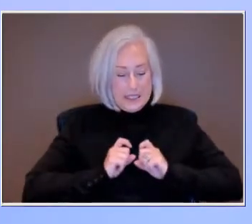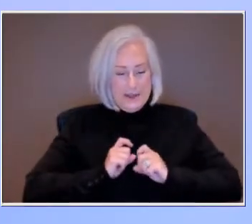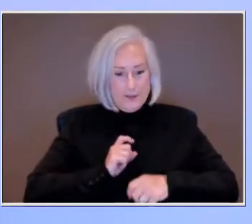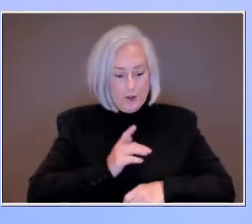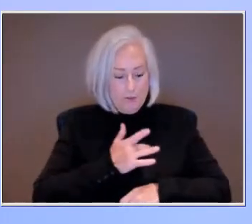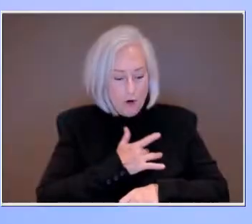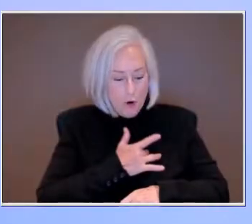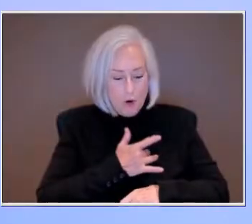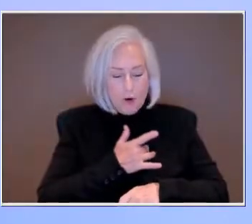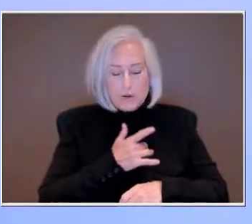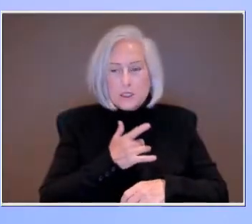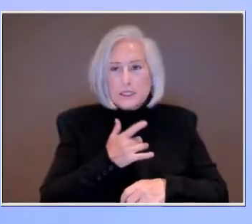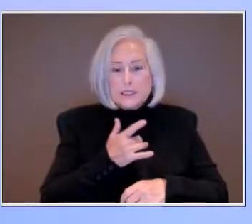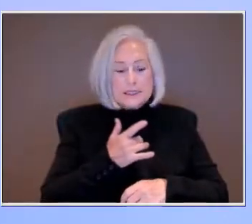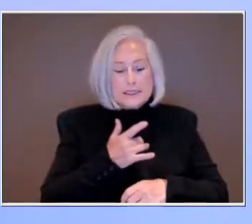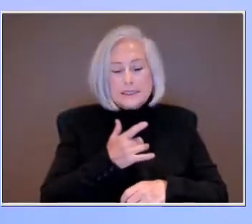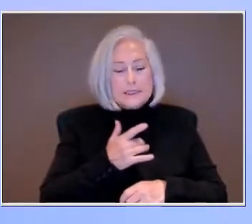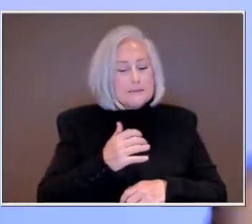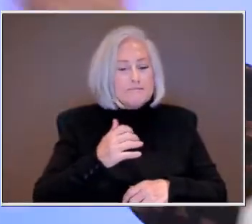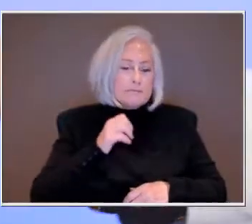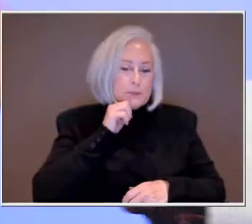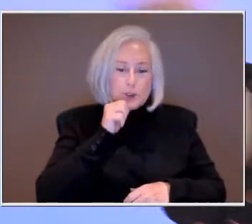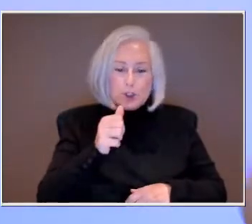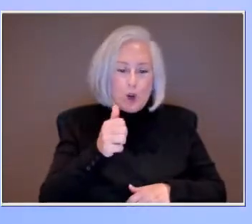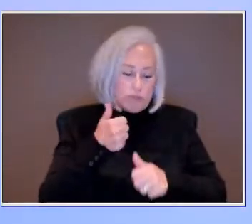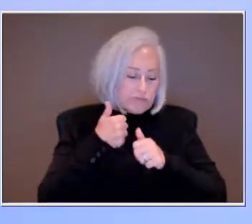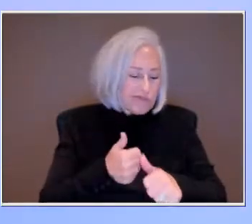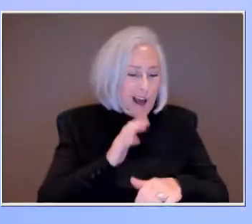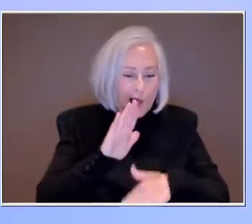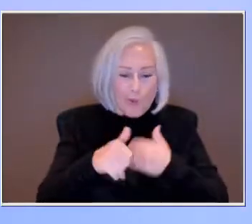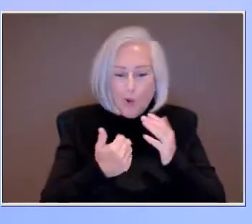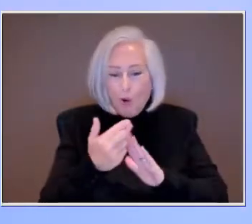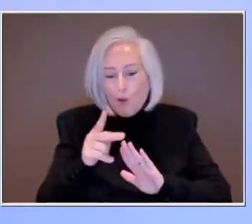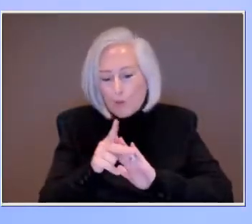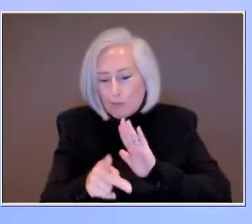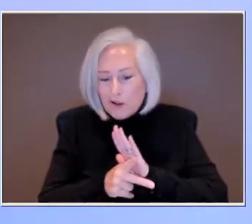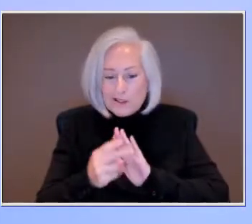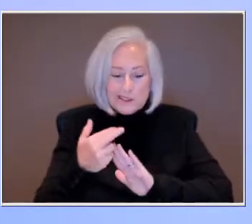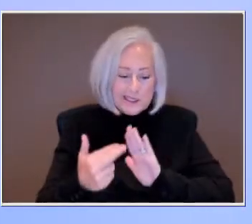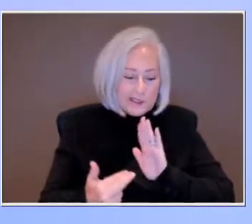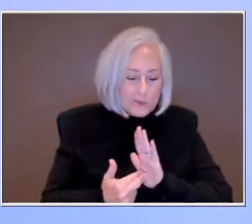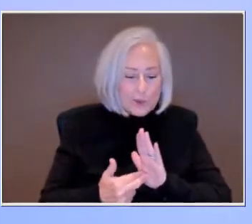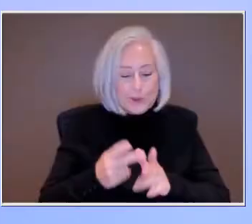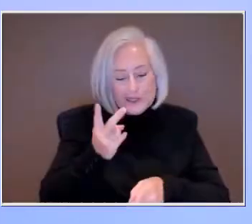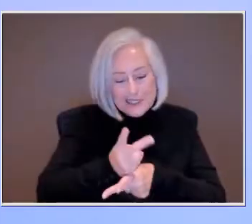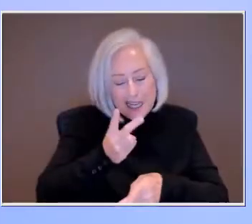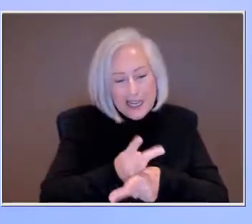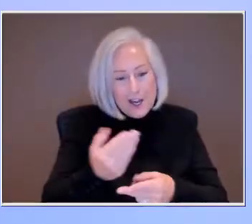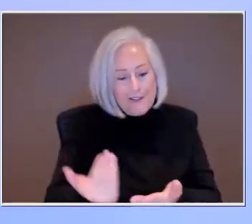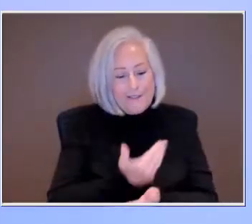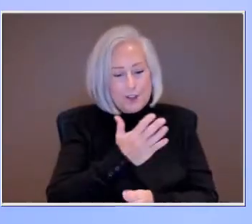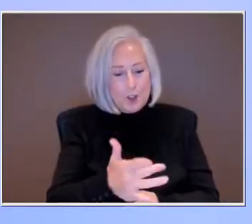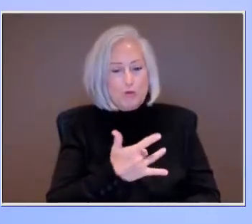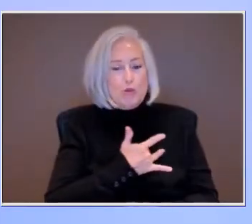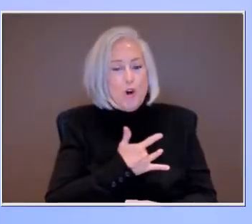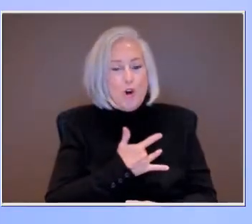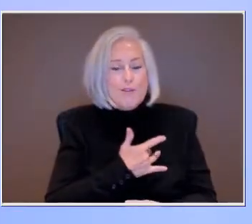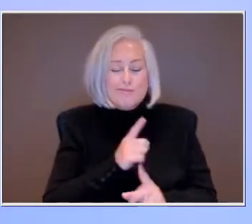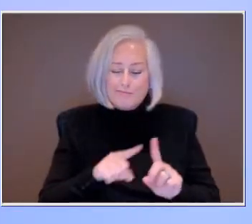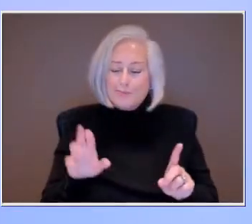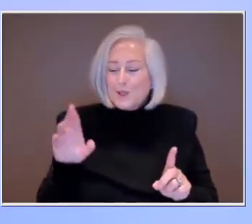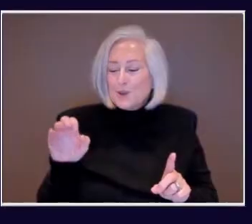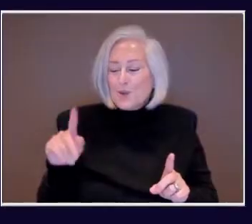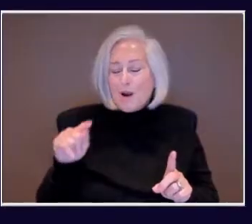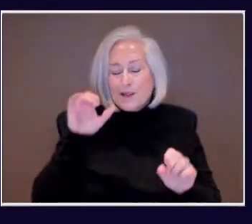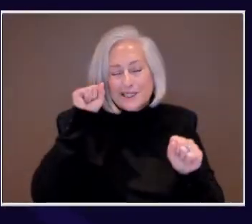So we're always just so refreshed when someone like Robert comes through, and he's just been an amazing journey. So.